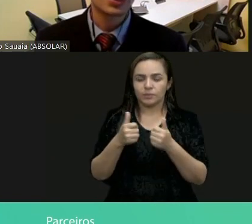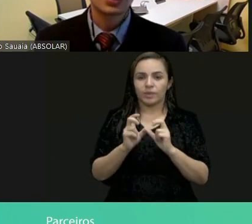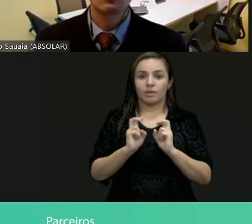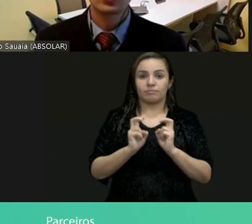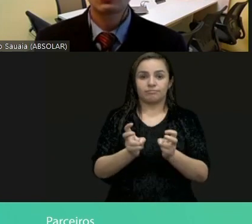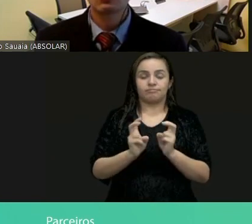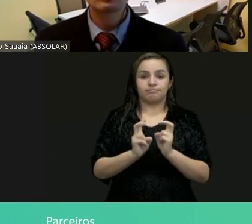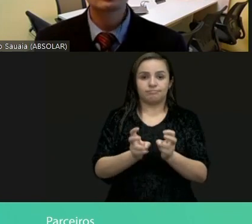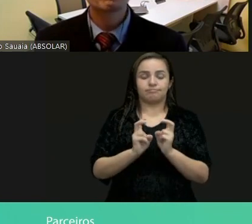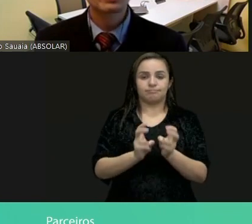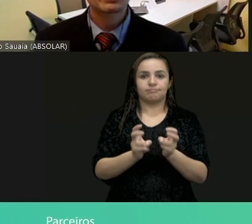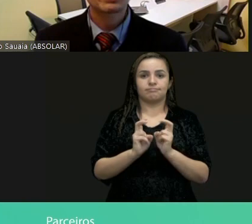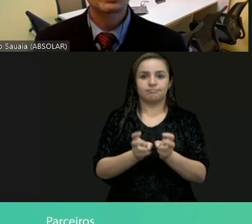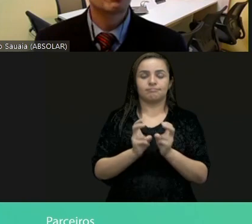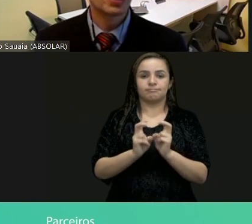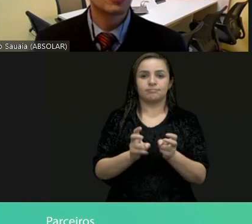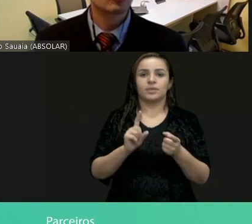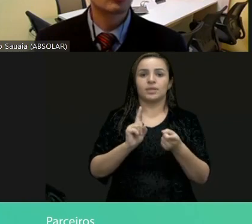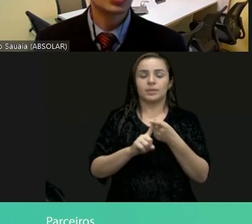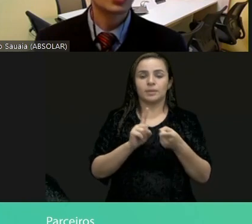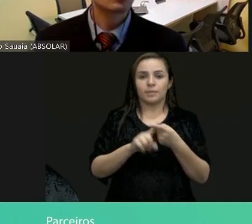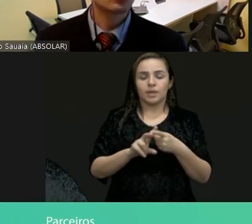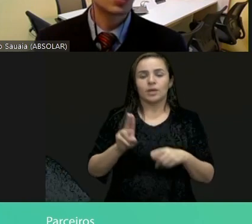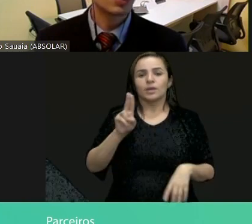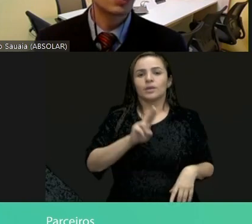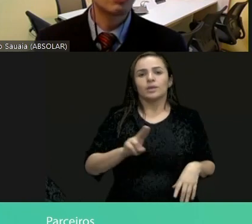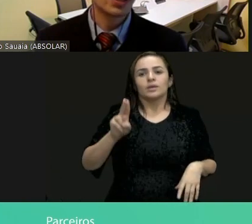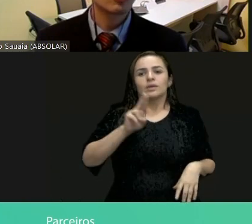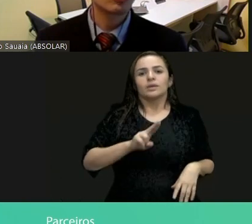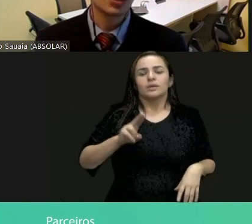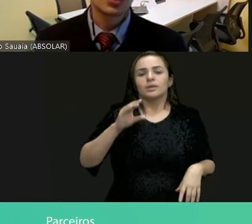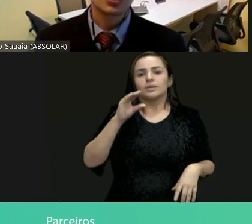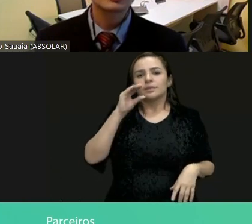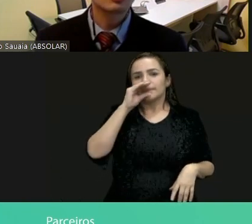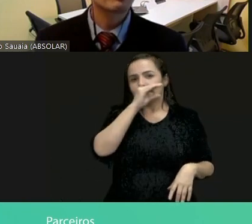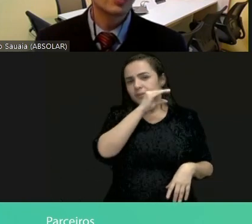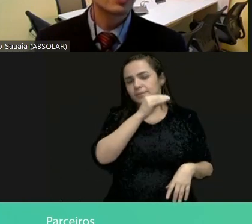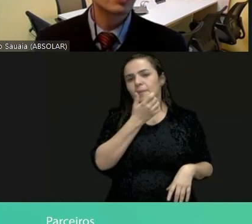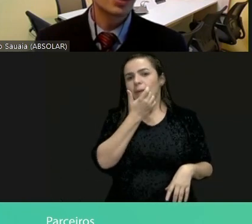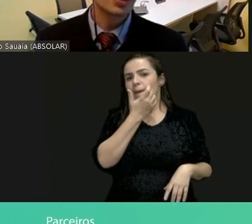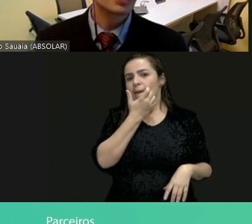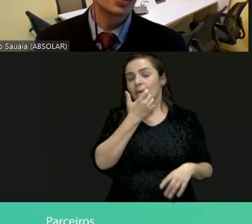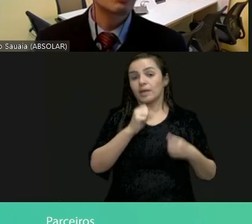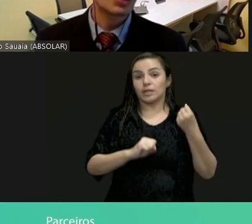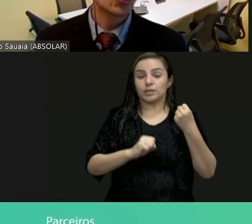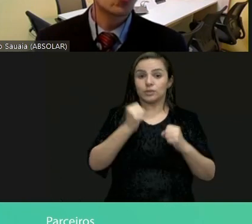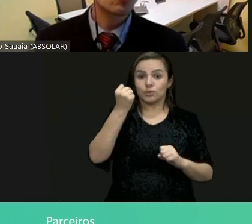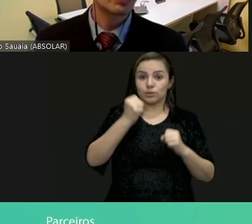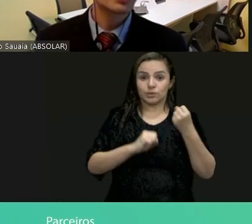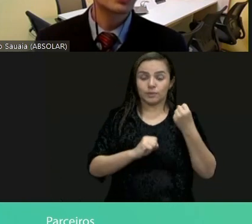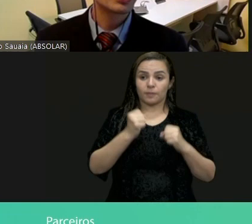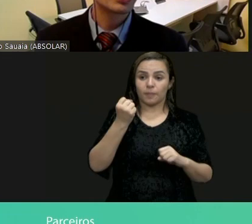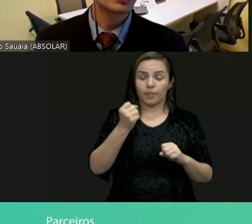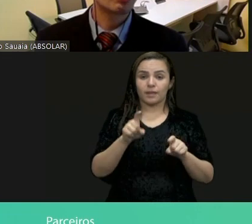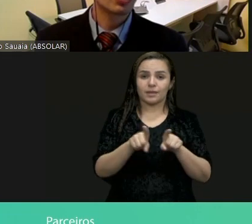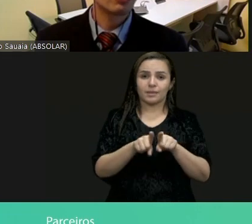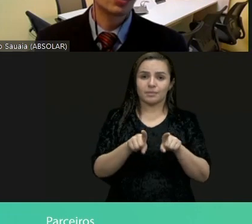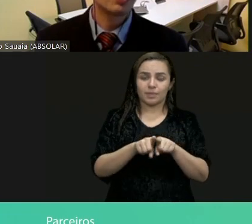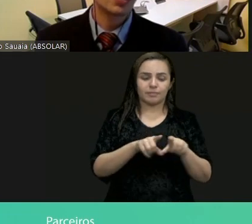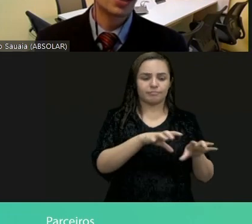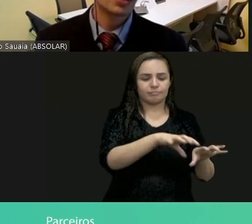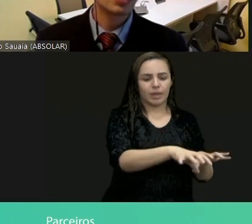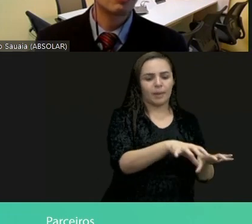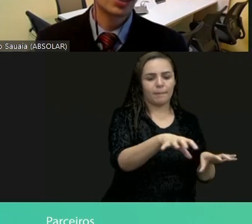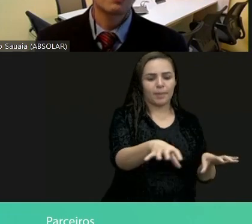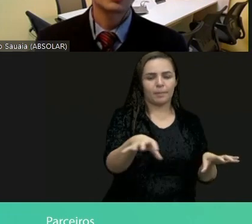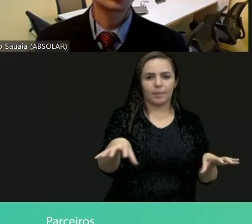with heavy transportation, the use for heating, and those that have